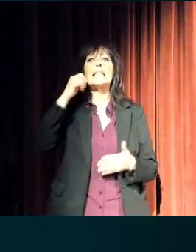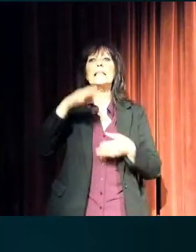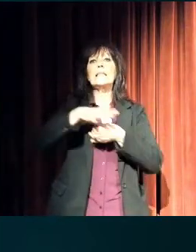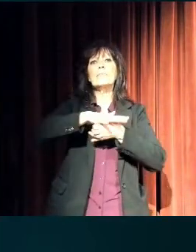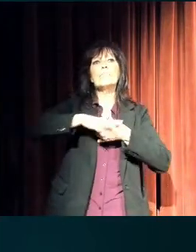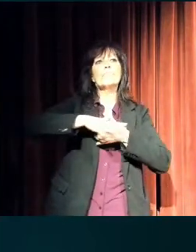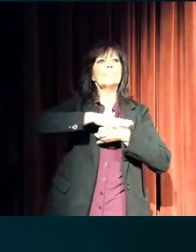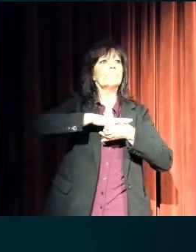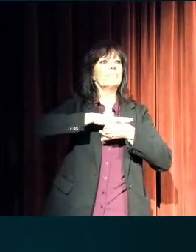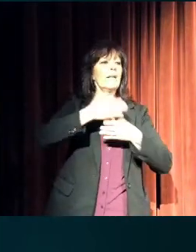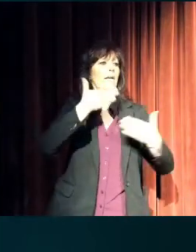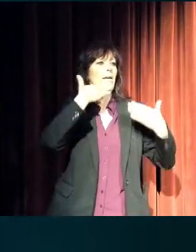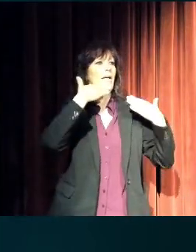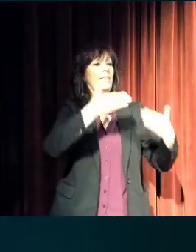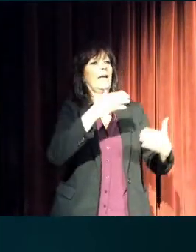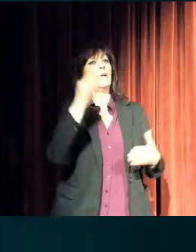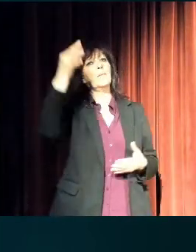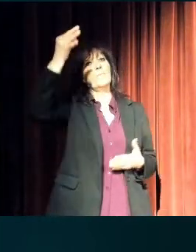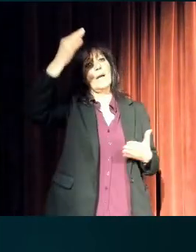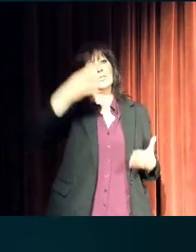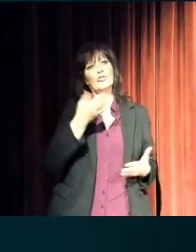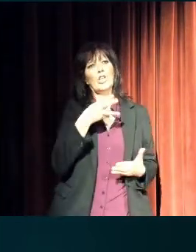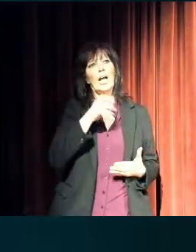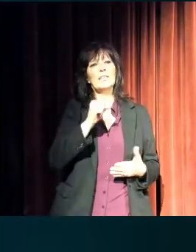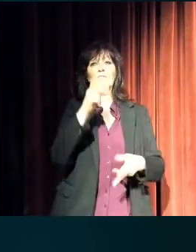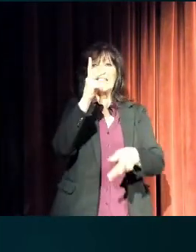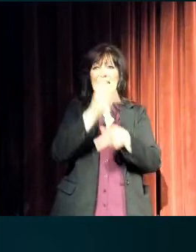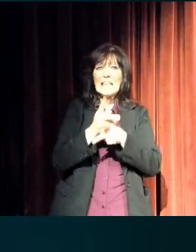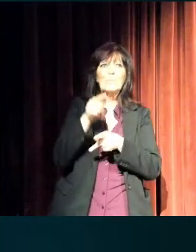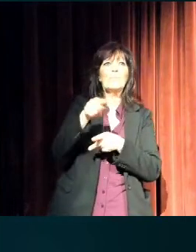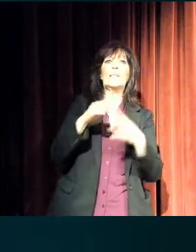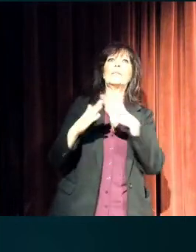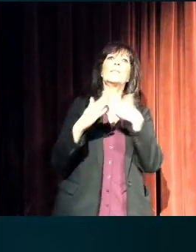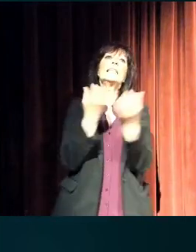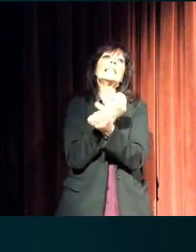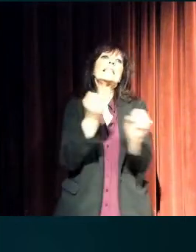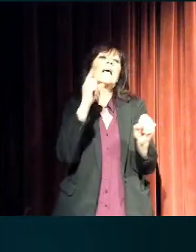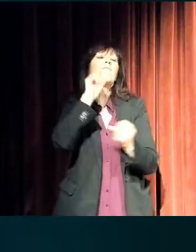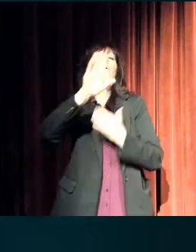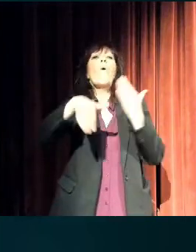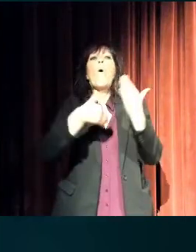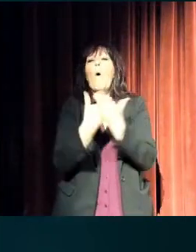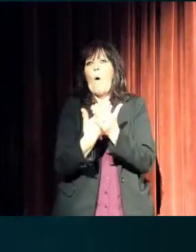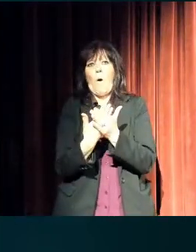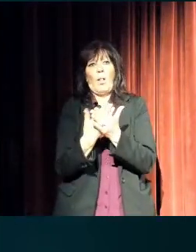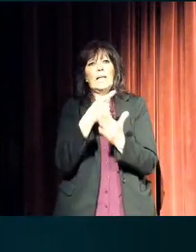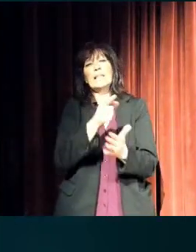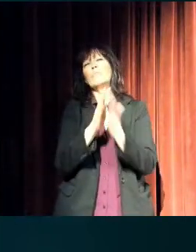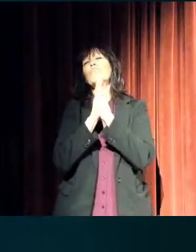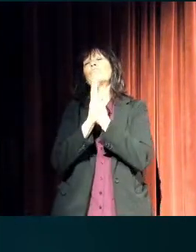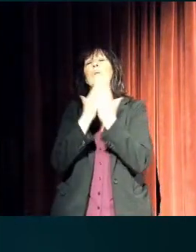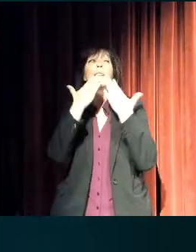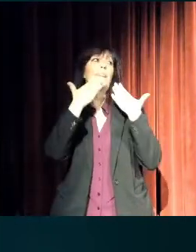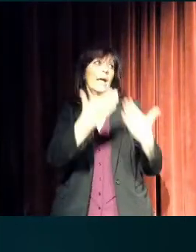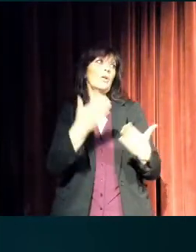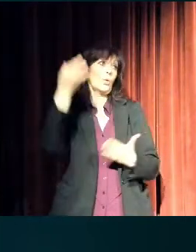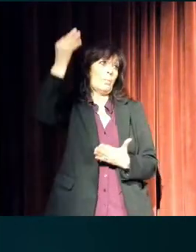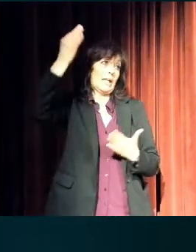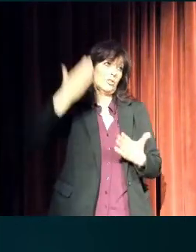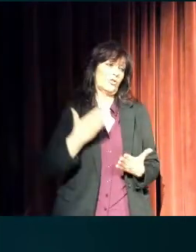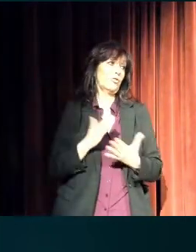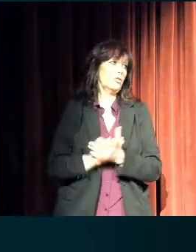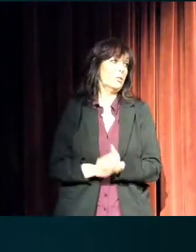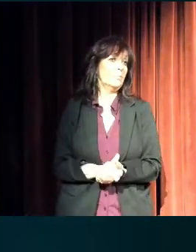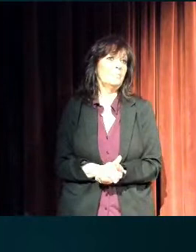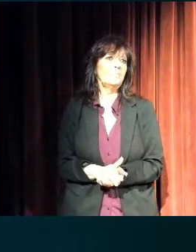thank Pastor Giles of the Peacemakers for keeping our central library and community safe for all and his invocation for today's event. Thank you, Pastor Giles.